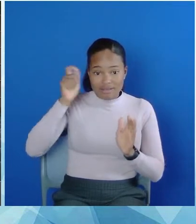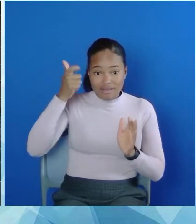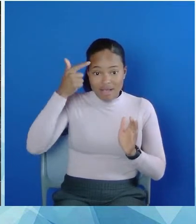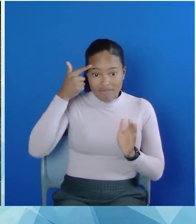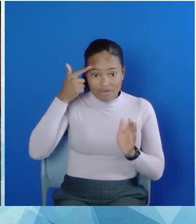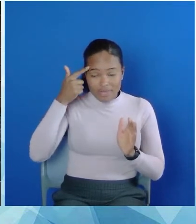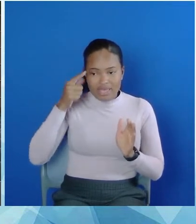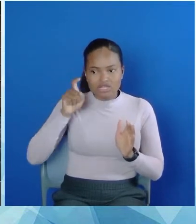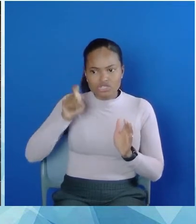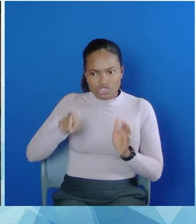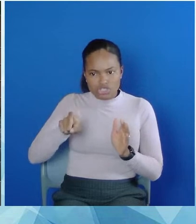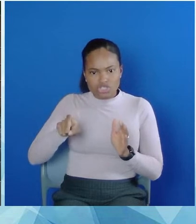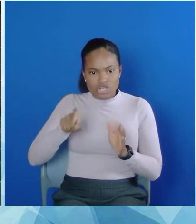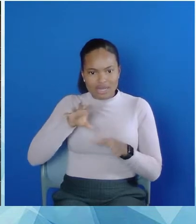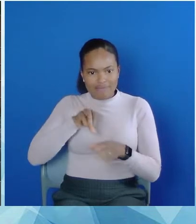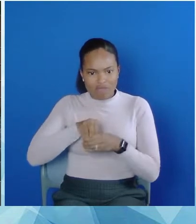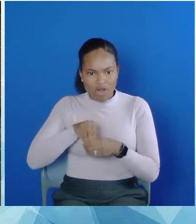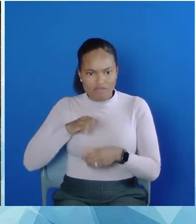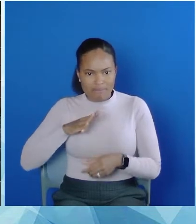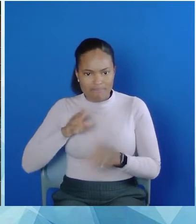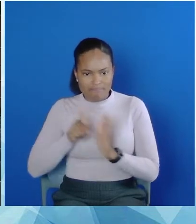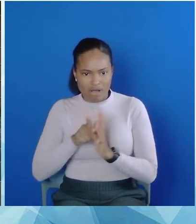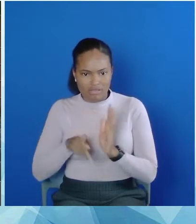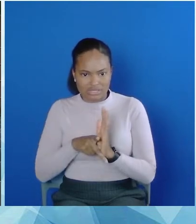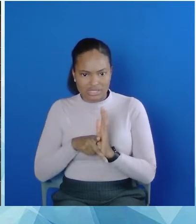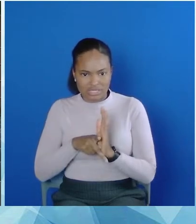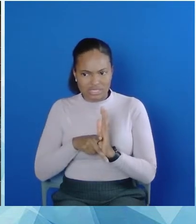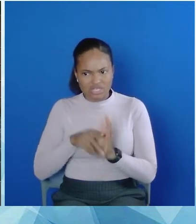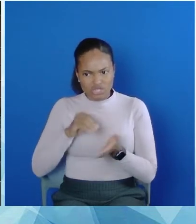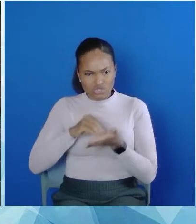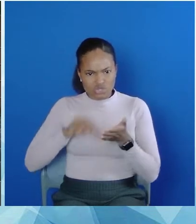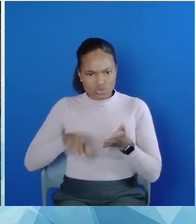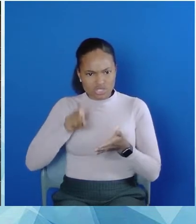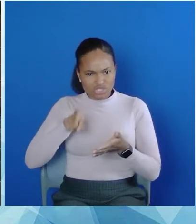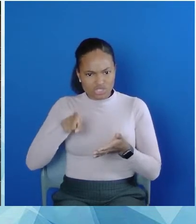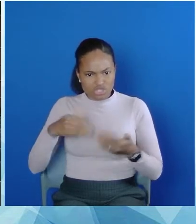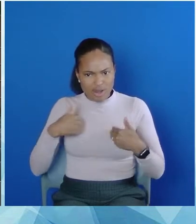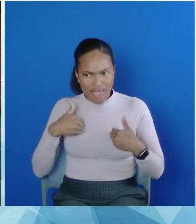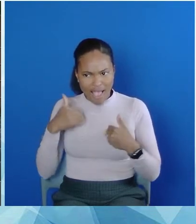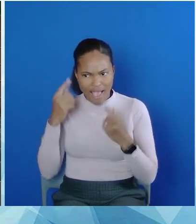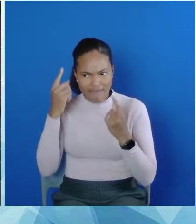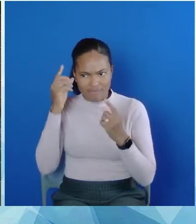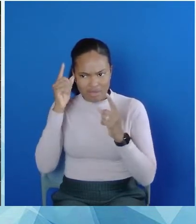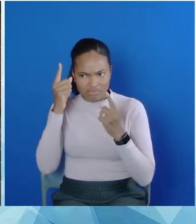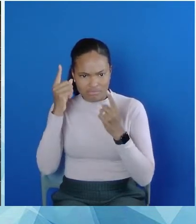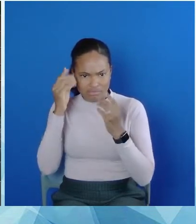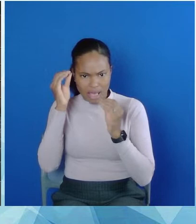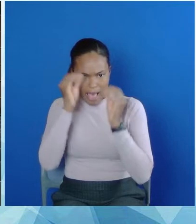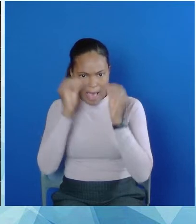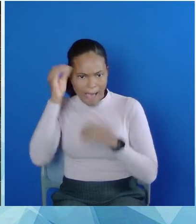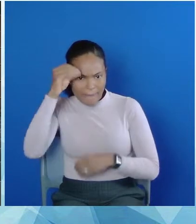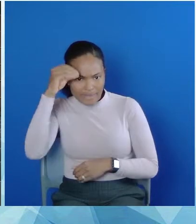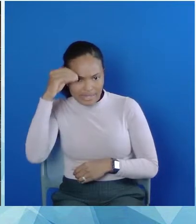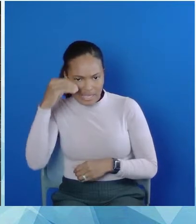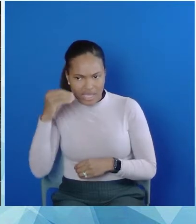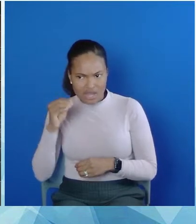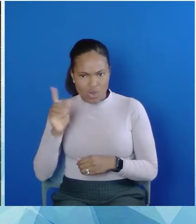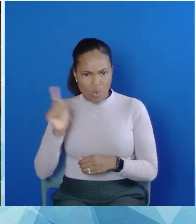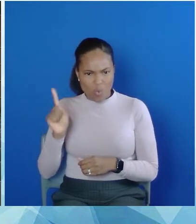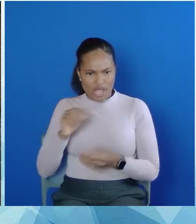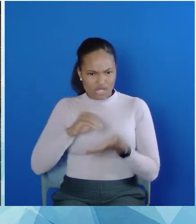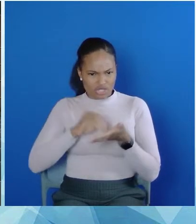their school. The board is making all of these decisions for them. Where's their voice? Where's their involvement? They should be part